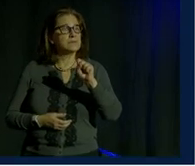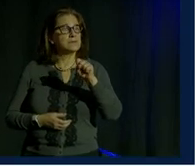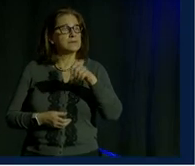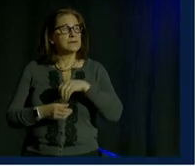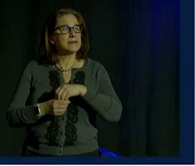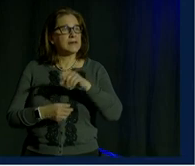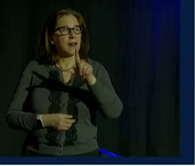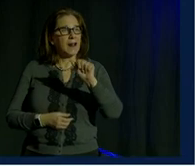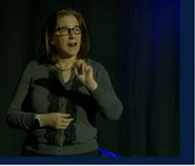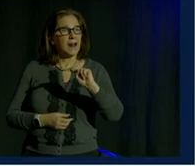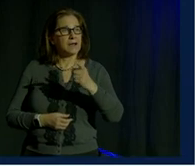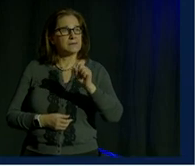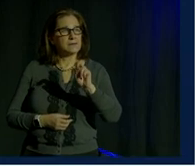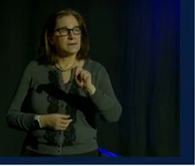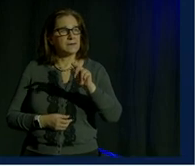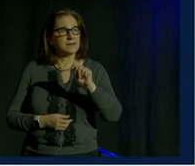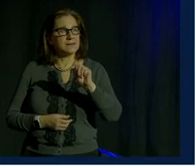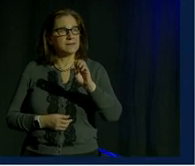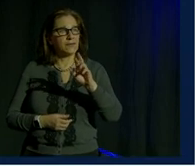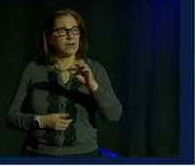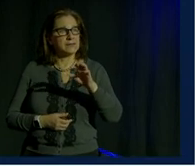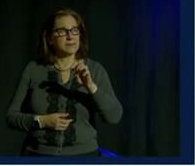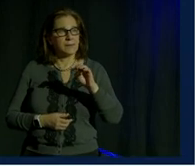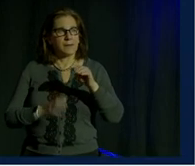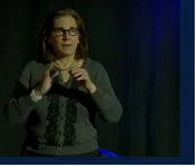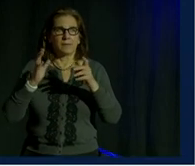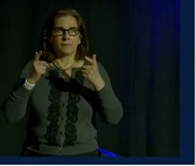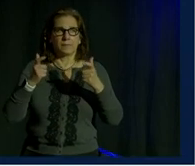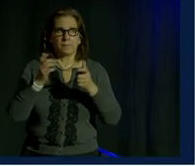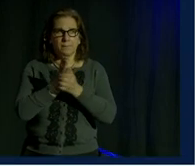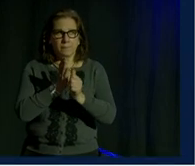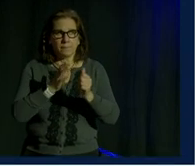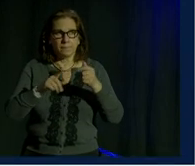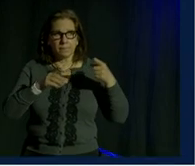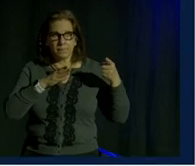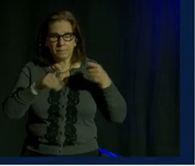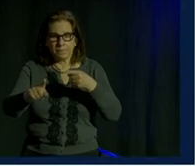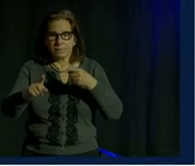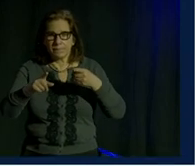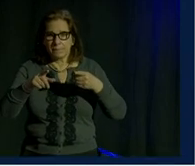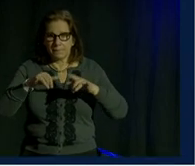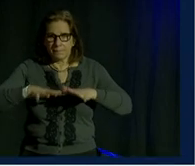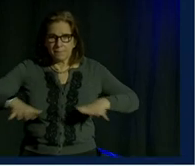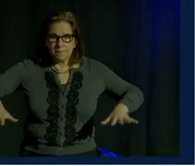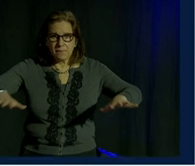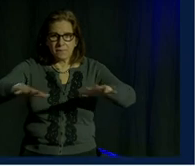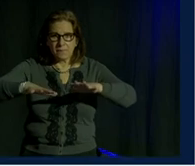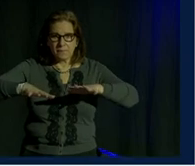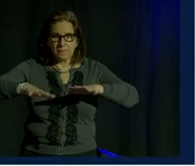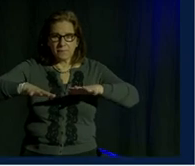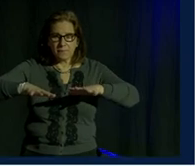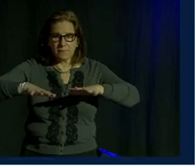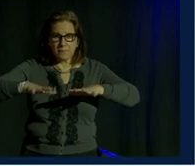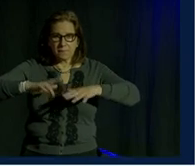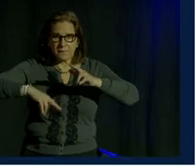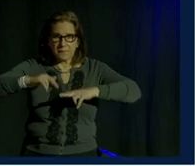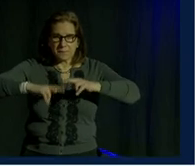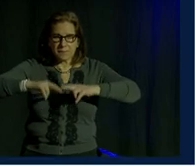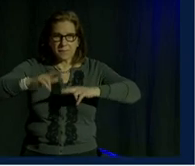repair. One of the first projects that I'd like to highlight is the historically designated Langston Terrace.